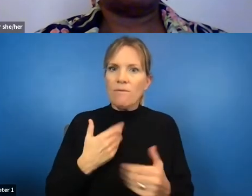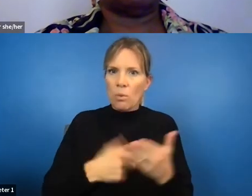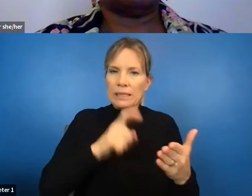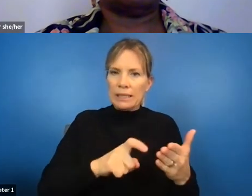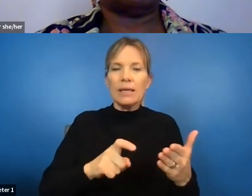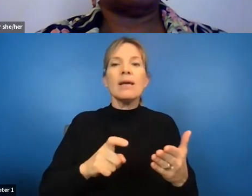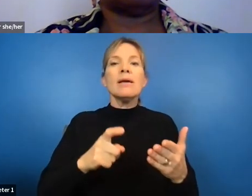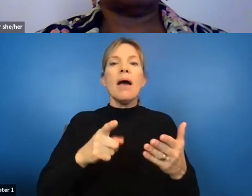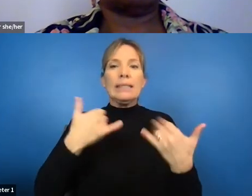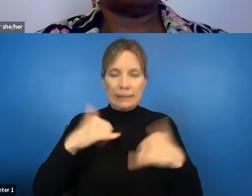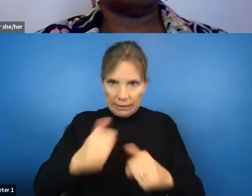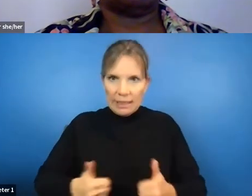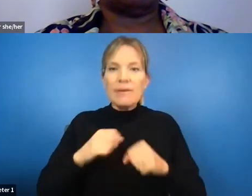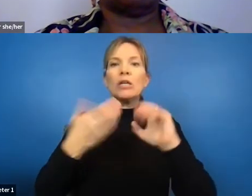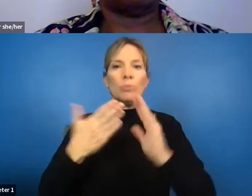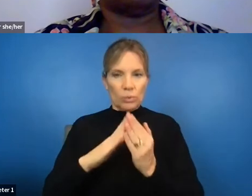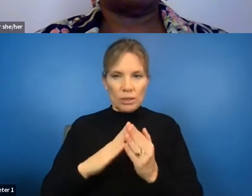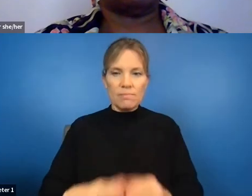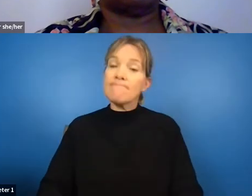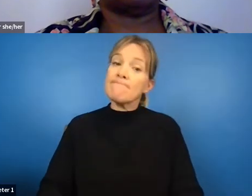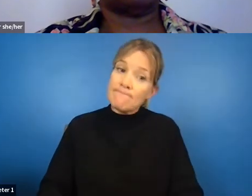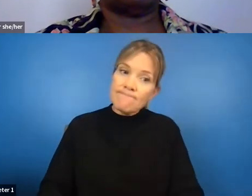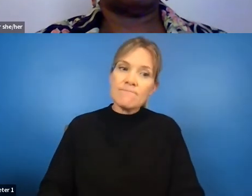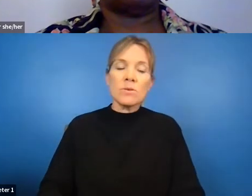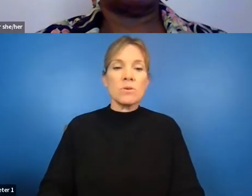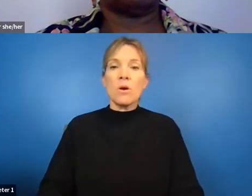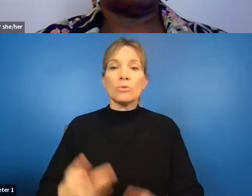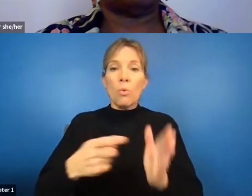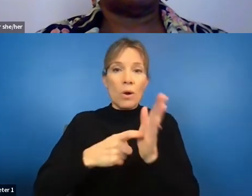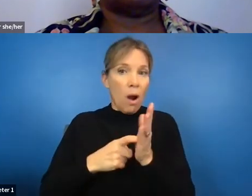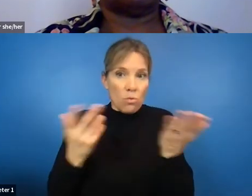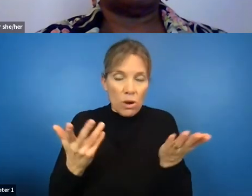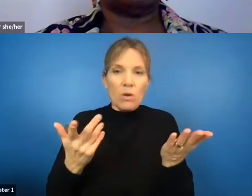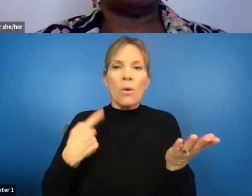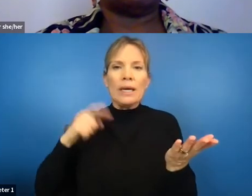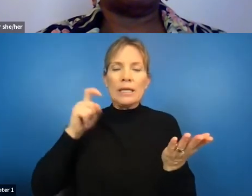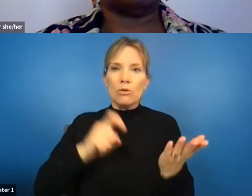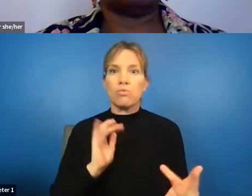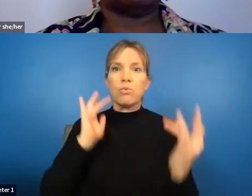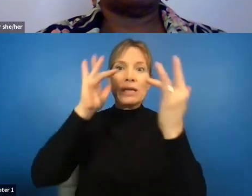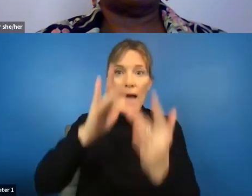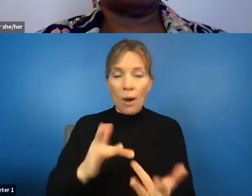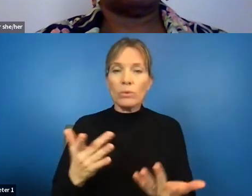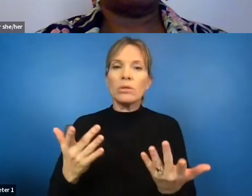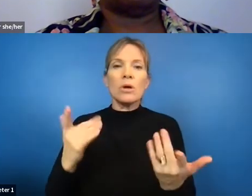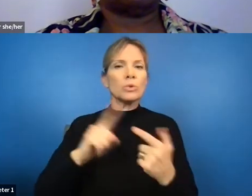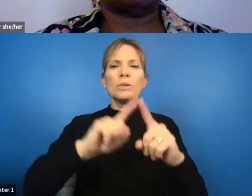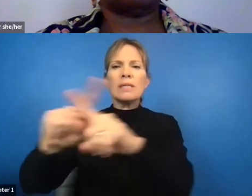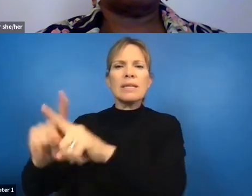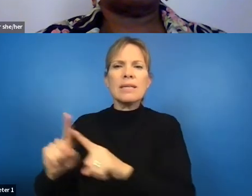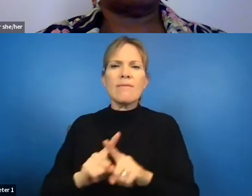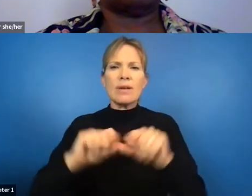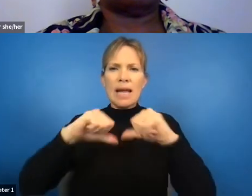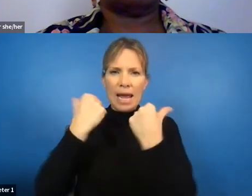to be in the community. And so what that required was for us to reach out to various